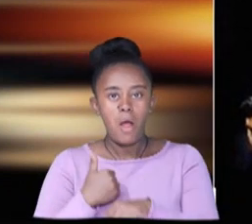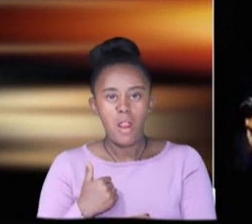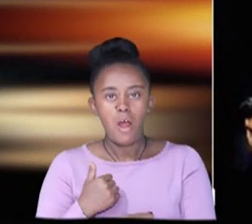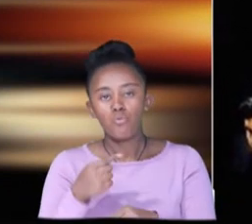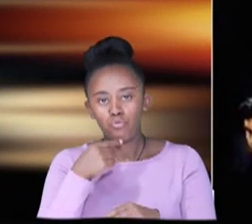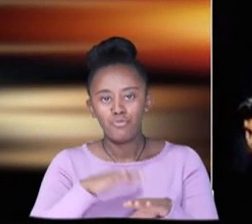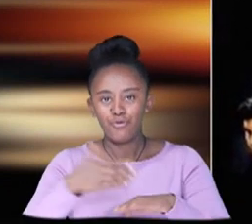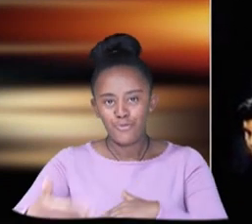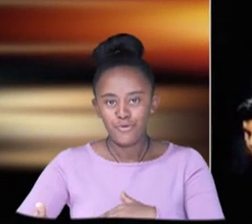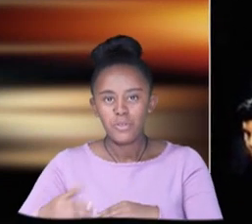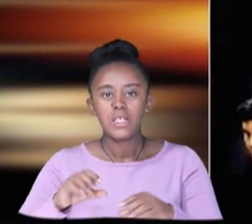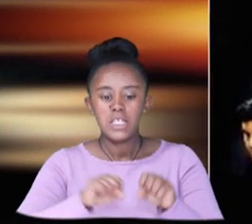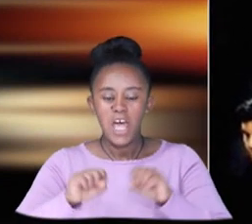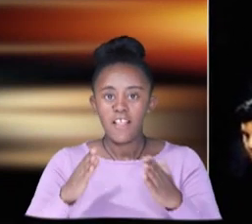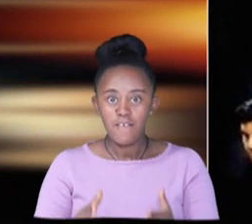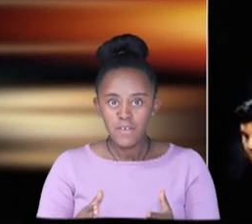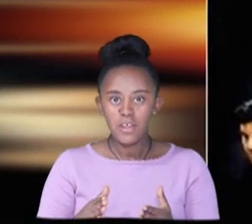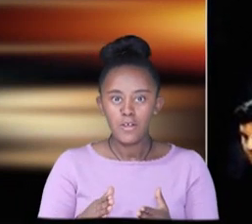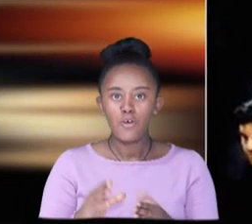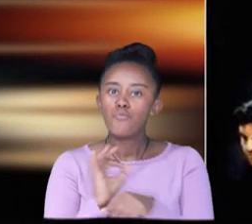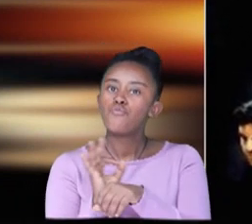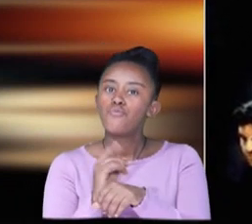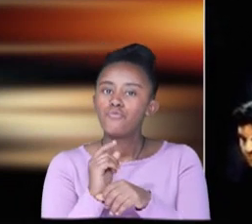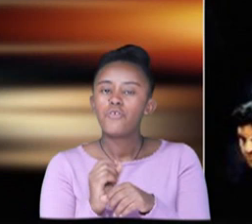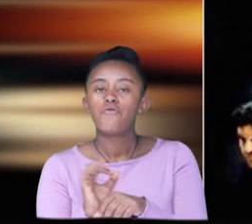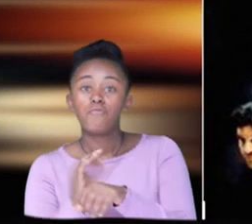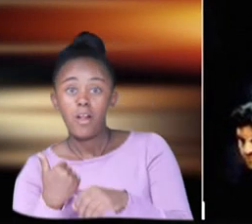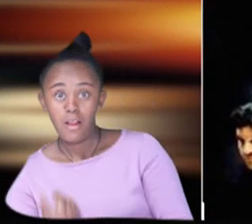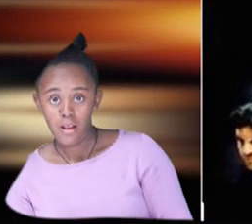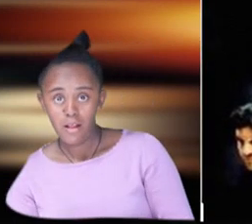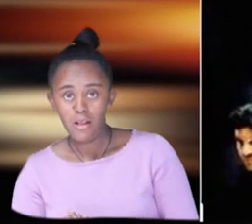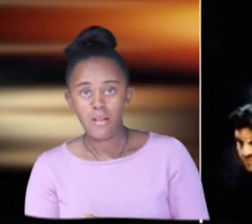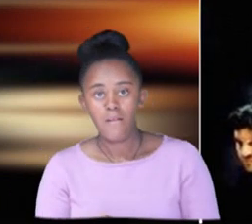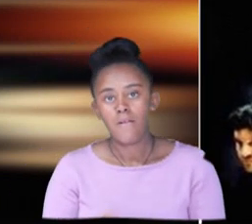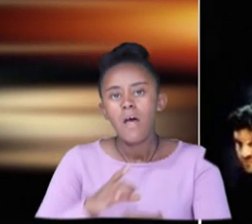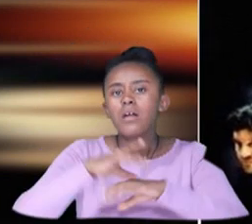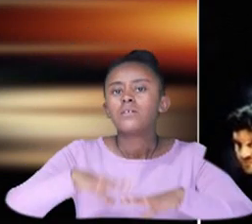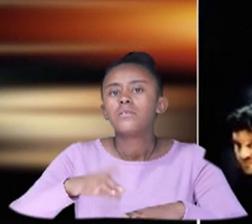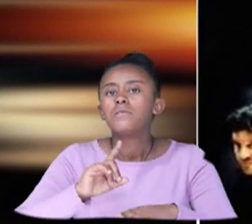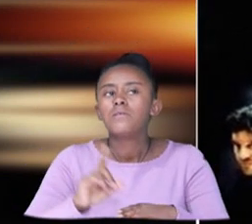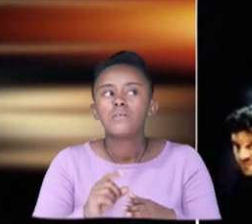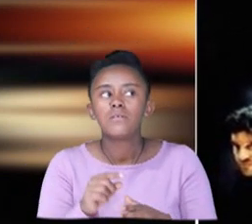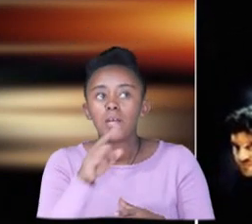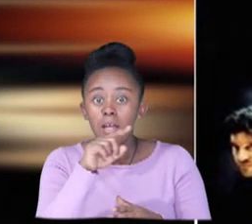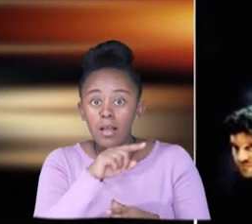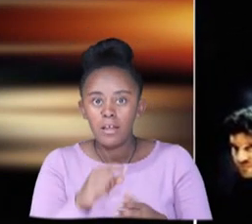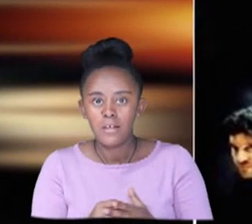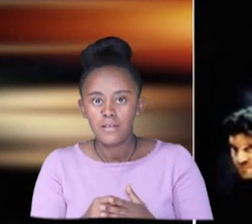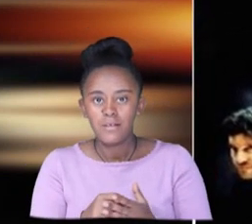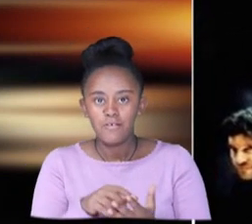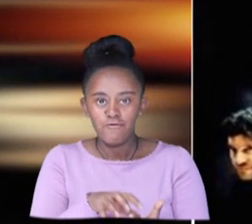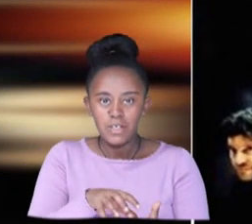this movie. It's a scientific movie which tries to explain what would happen to Earth if this